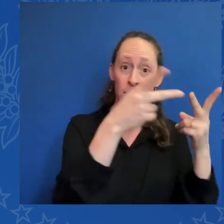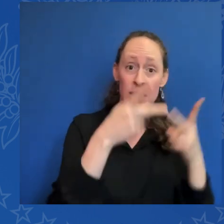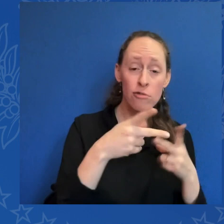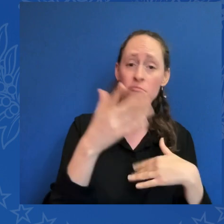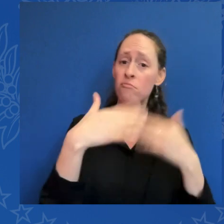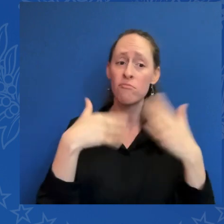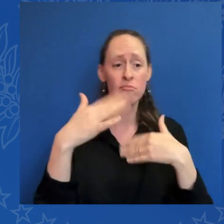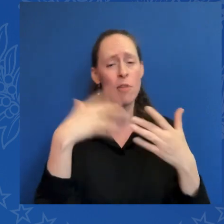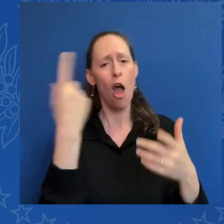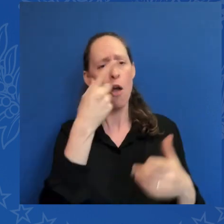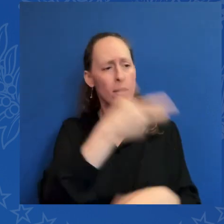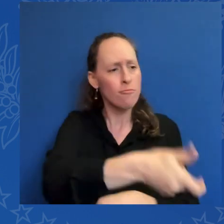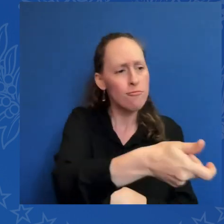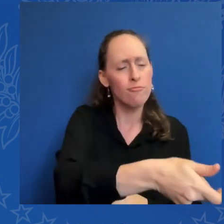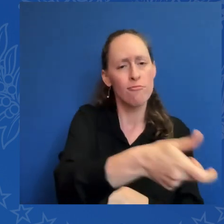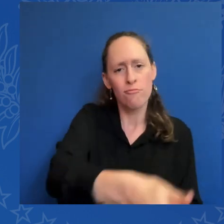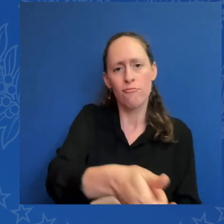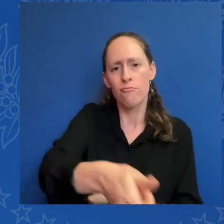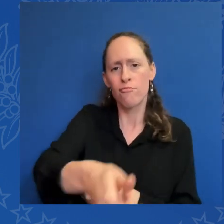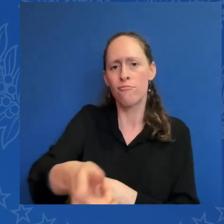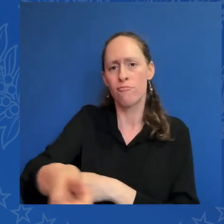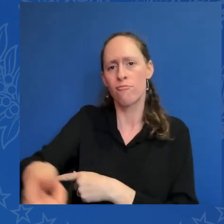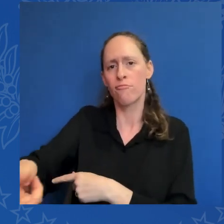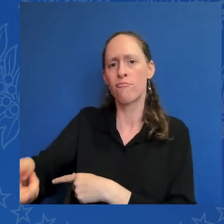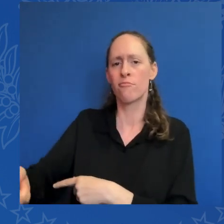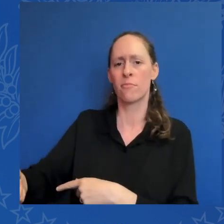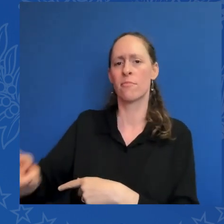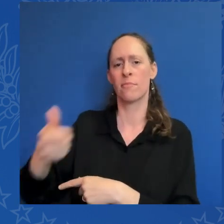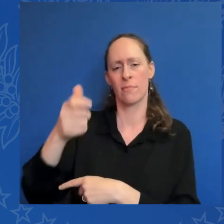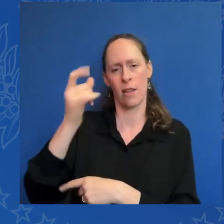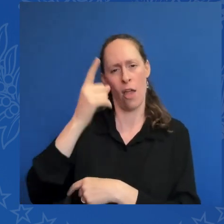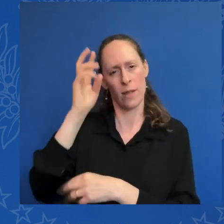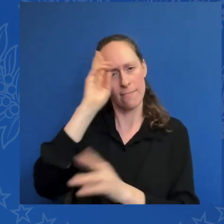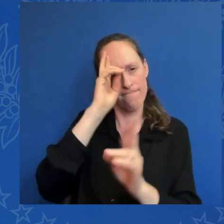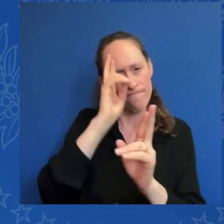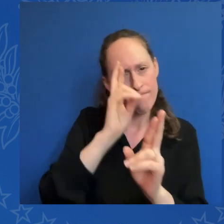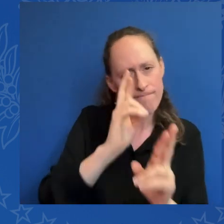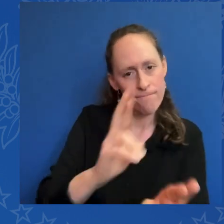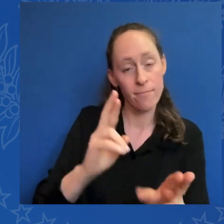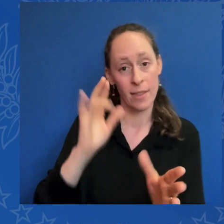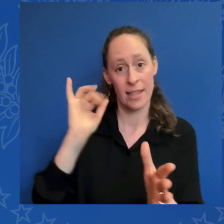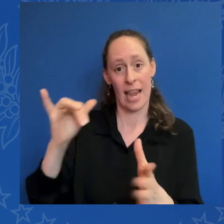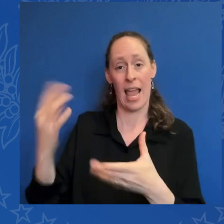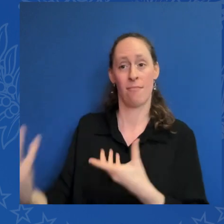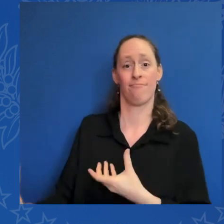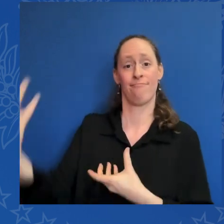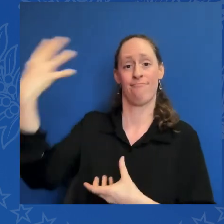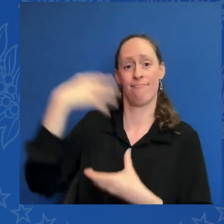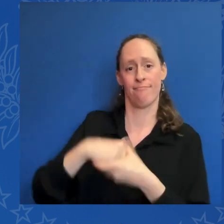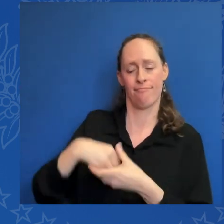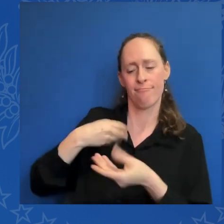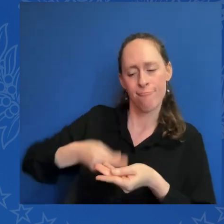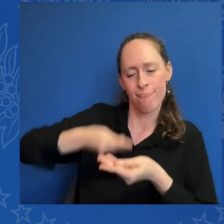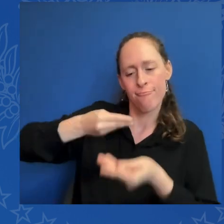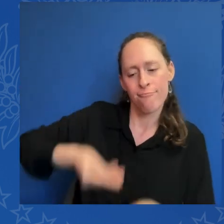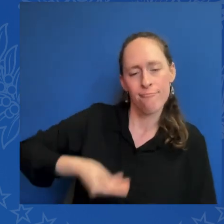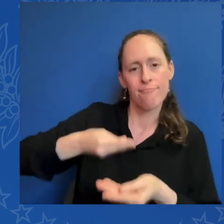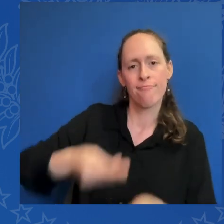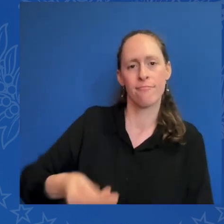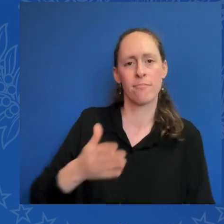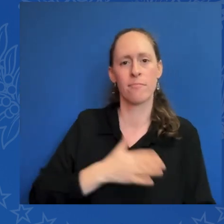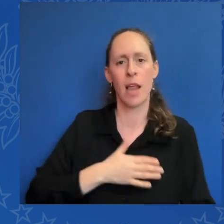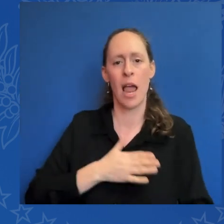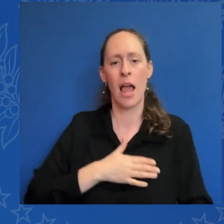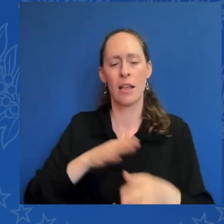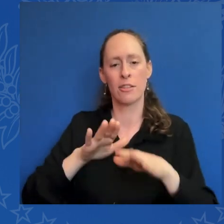son Hunter, my deceased son Bo, my daughter Ashley, that everyone is entitled to be treated with